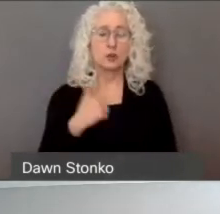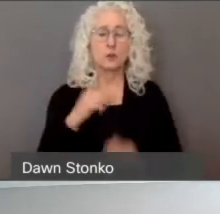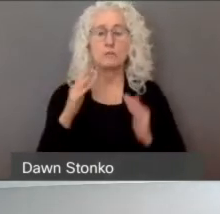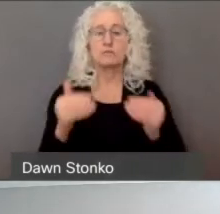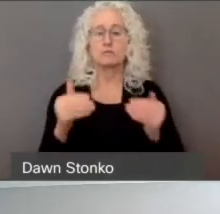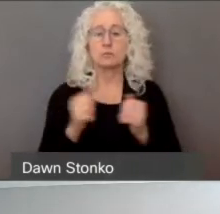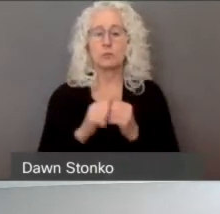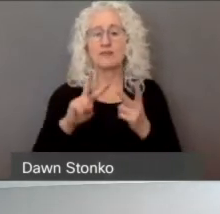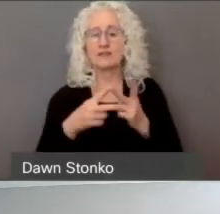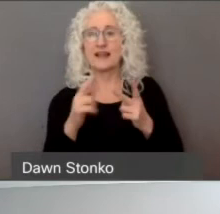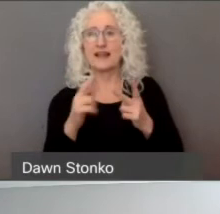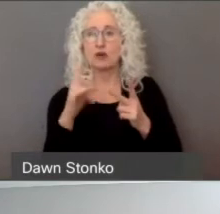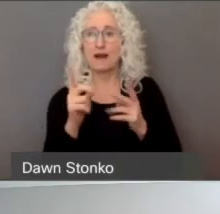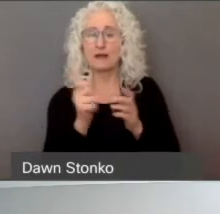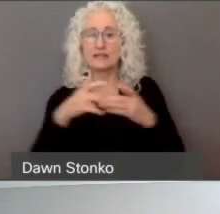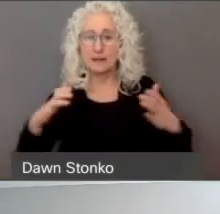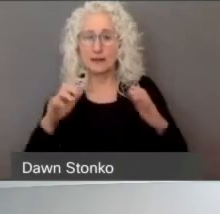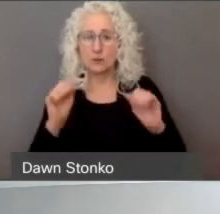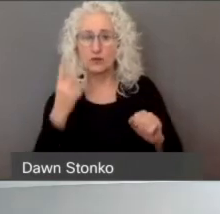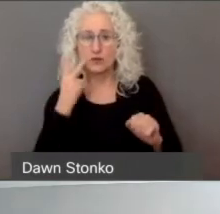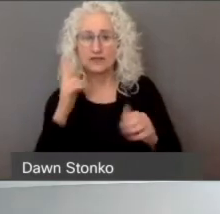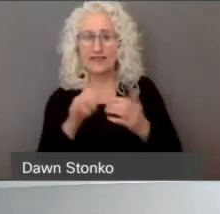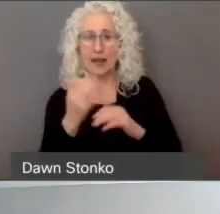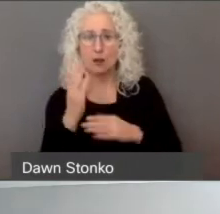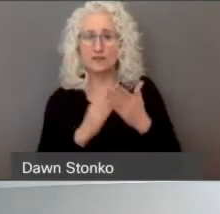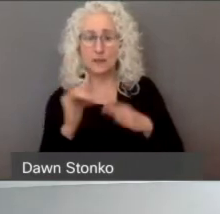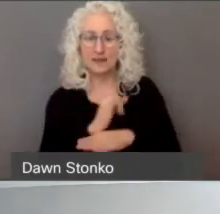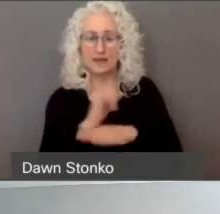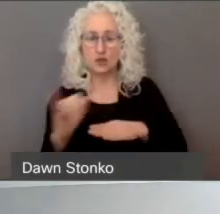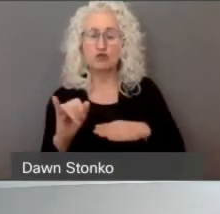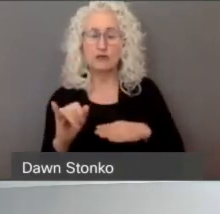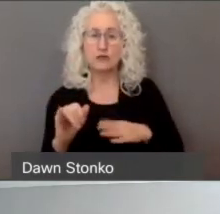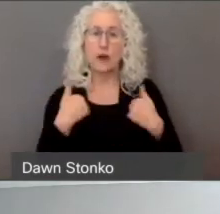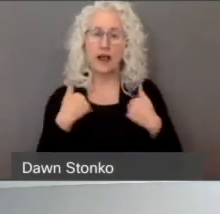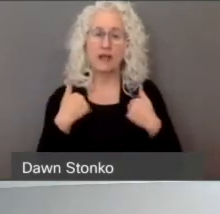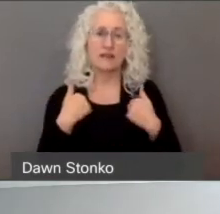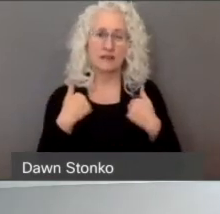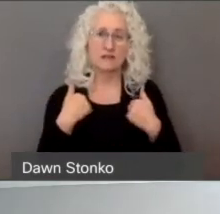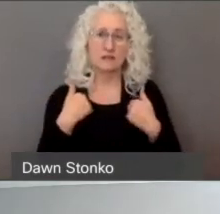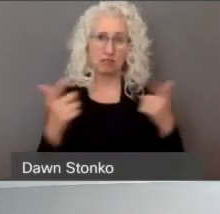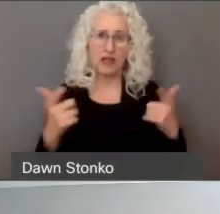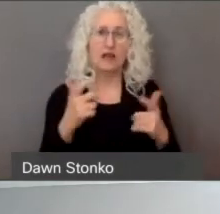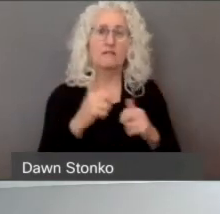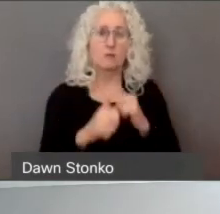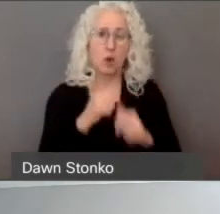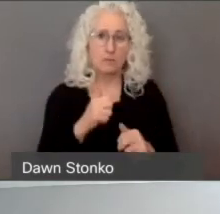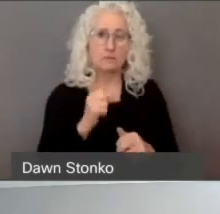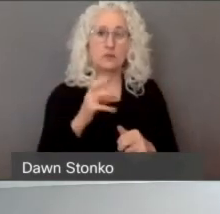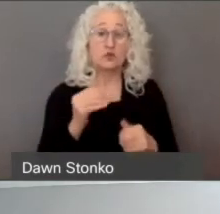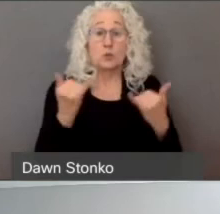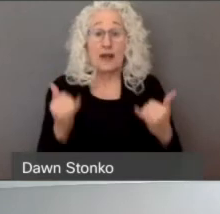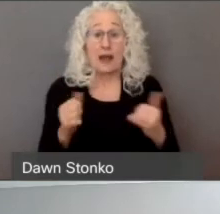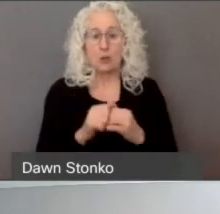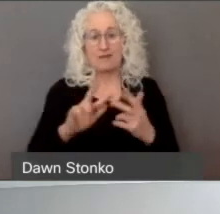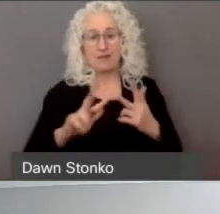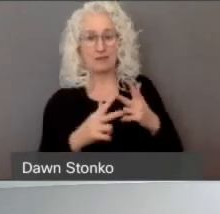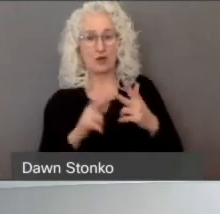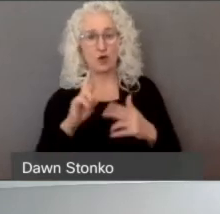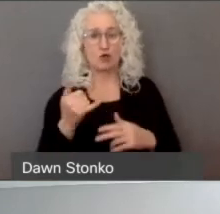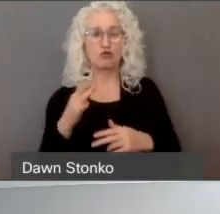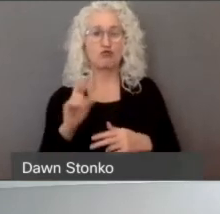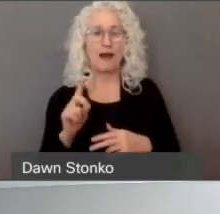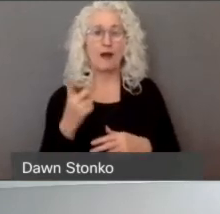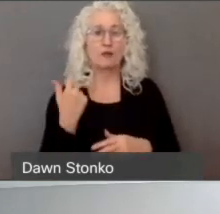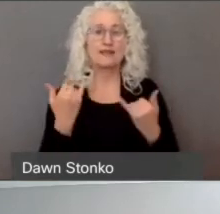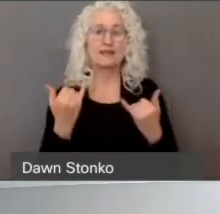expanded it. We were able to see how some industries were having a great deal of trouble. And so now in this third round, now that